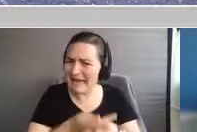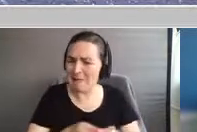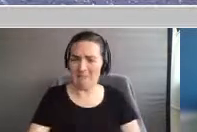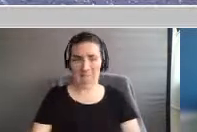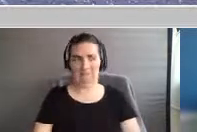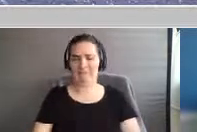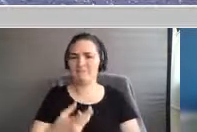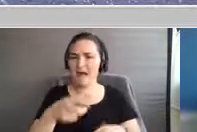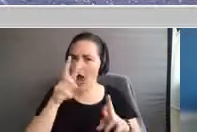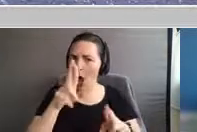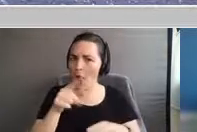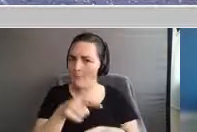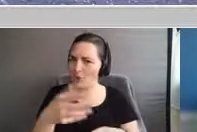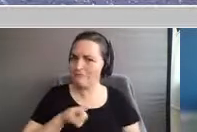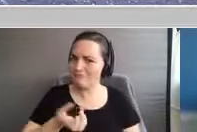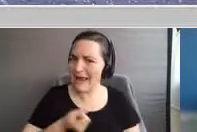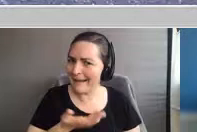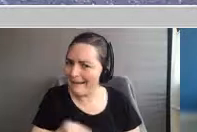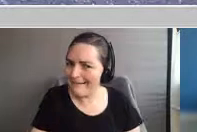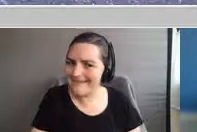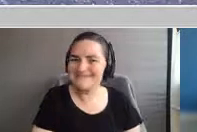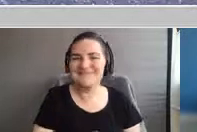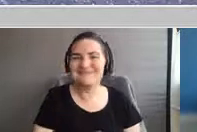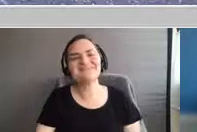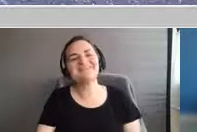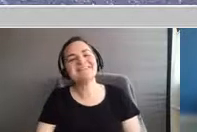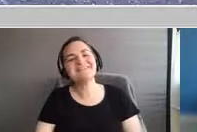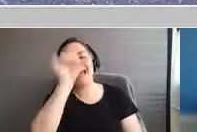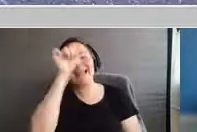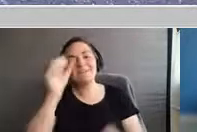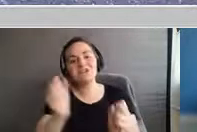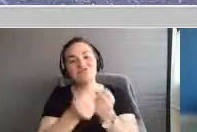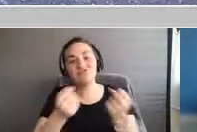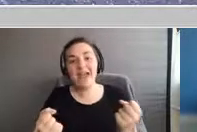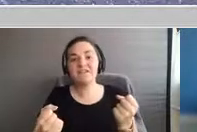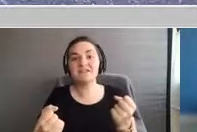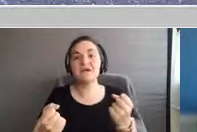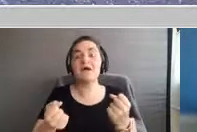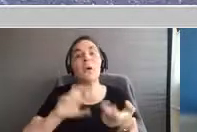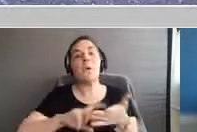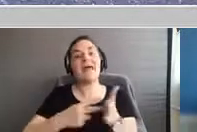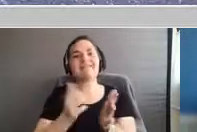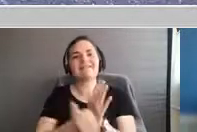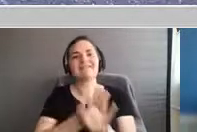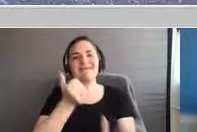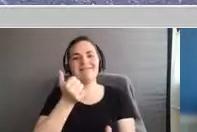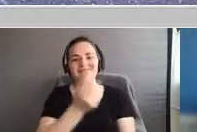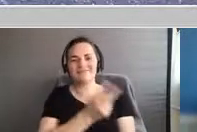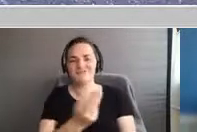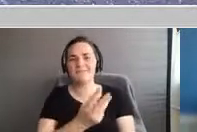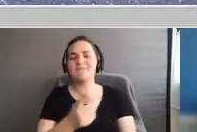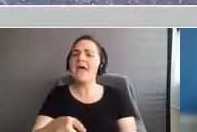Language spoken, academic strengths, organisation skills. Now, the reason why I asked you to think about those particular